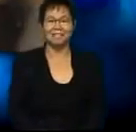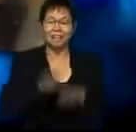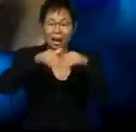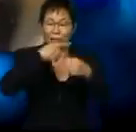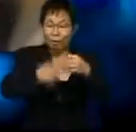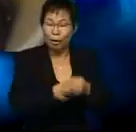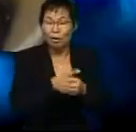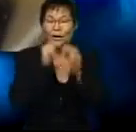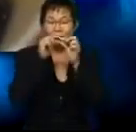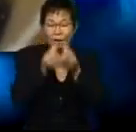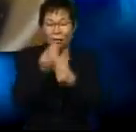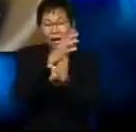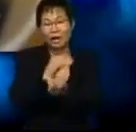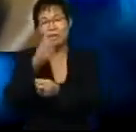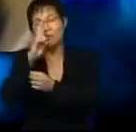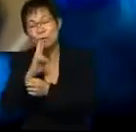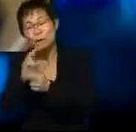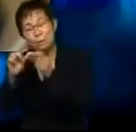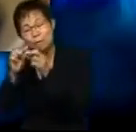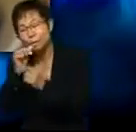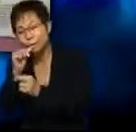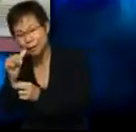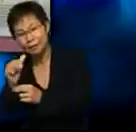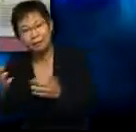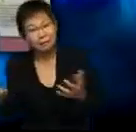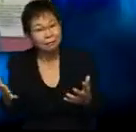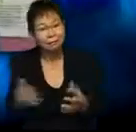How about the groundnuts and the red beans?